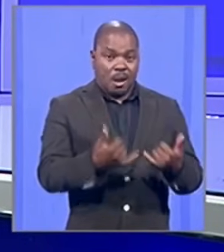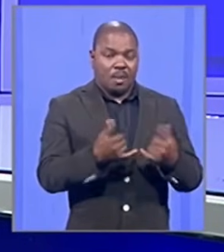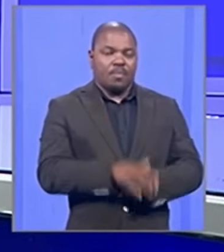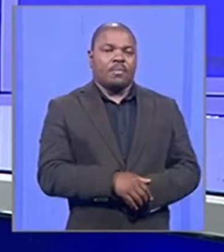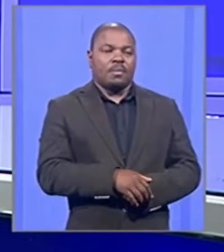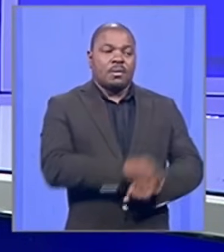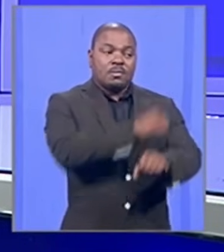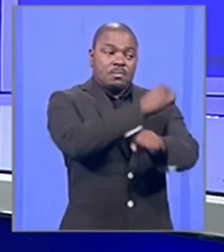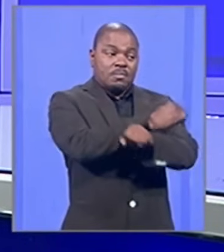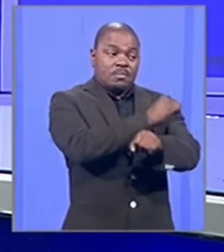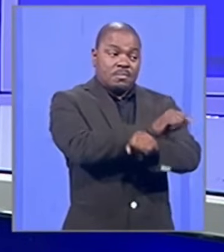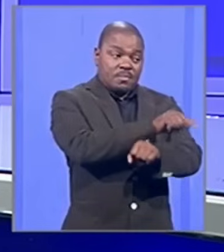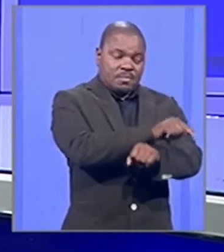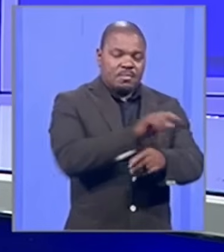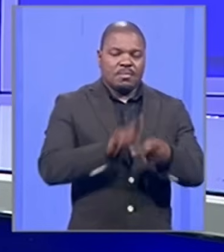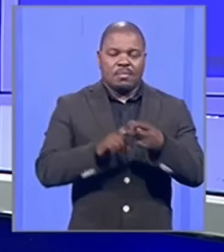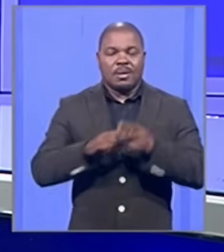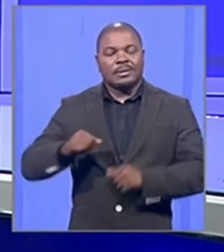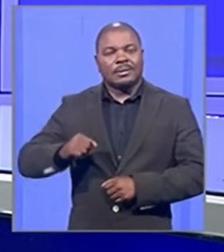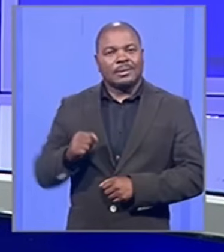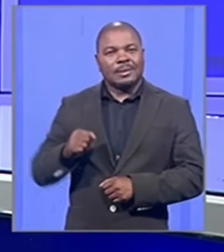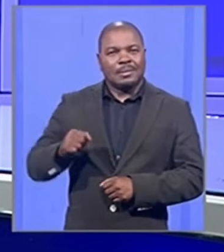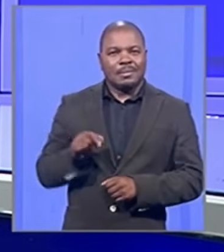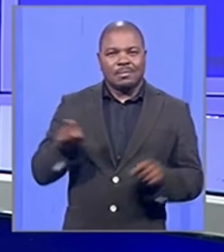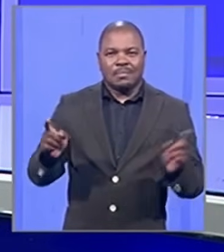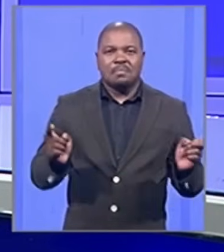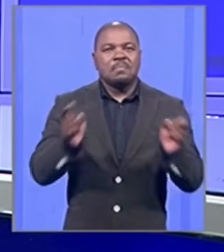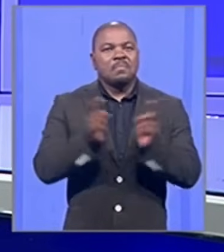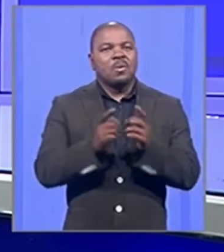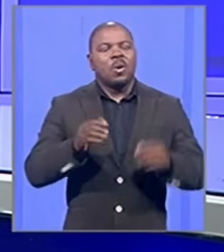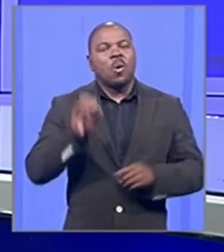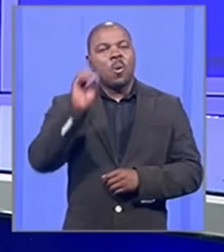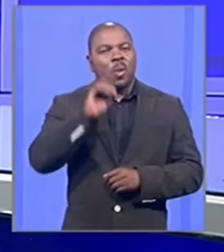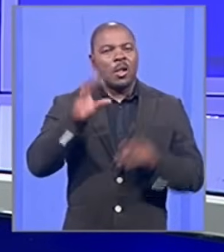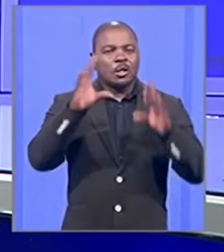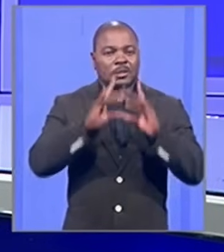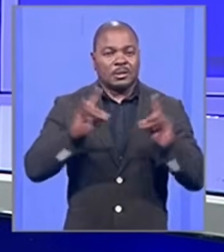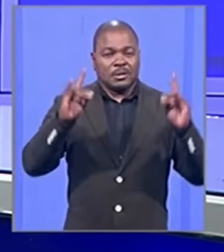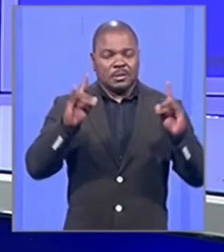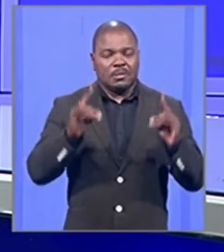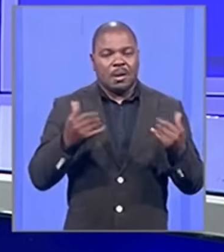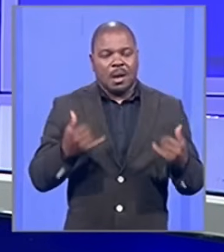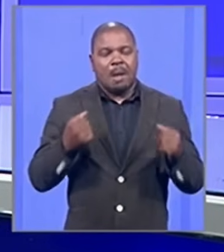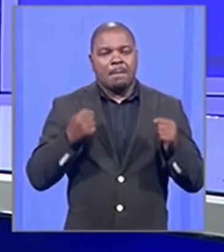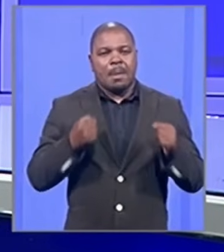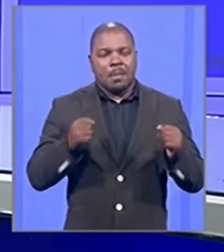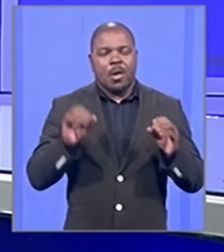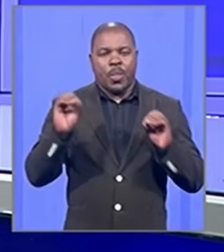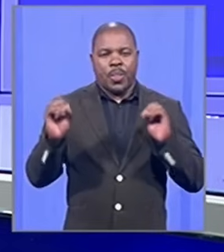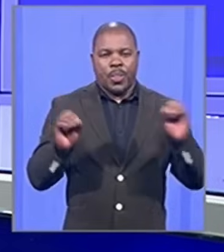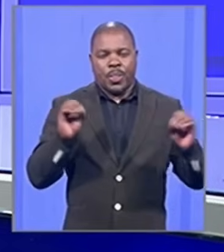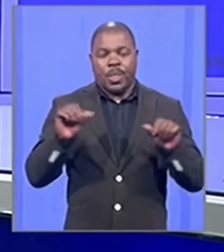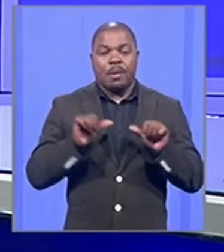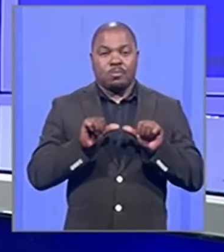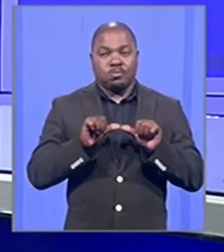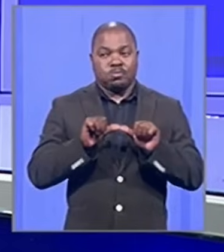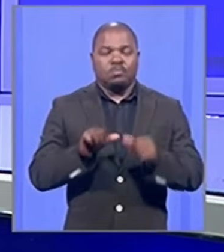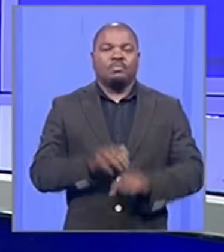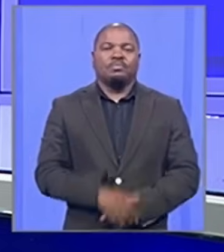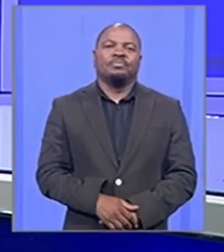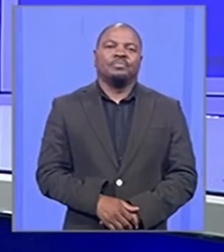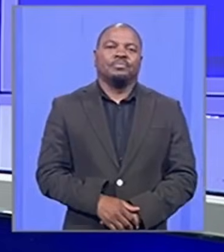o magareng ga Orlando Pirates le Stellenbosch FC kwa Orlando Stadium, mme e santse e le lefela setlhopha.